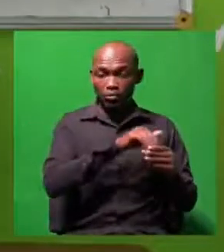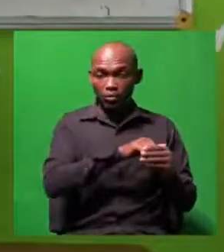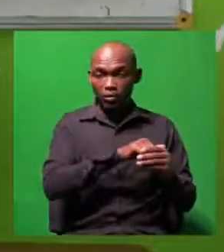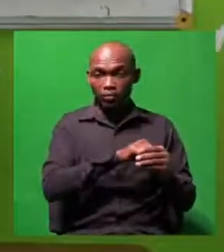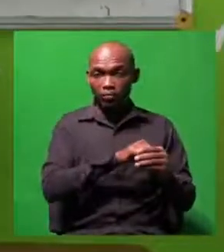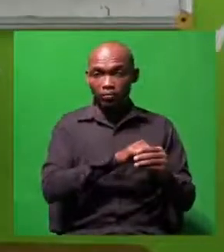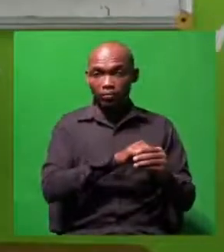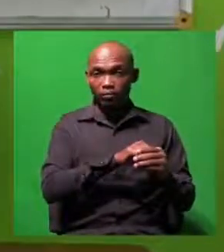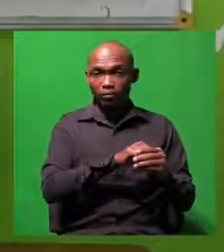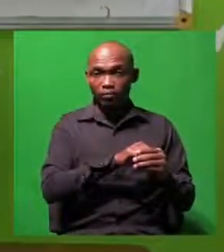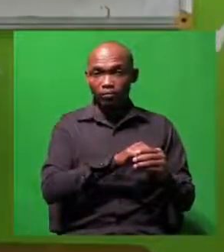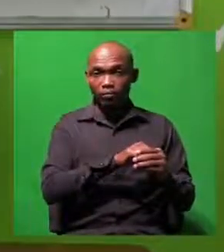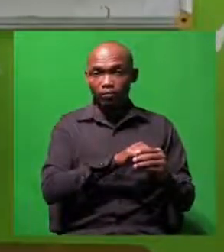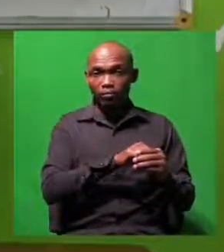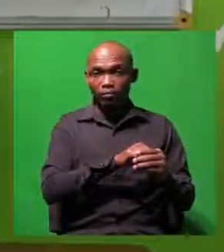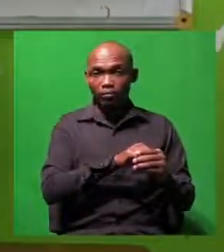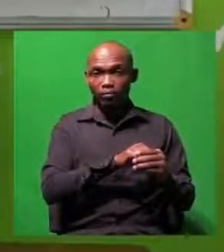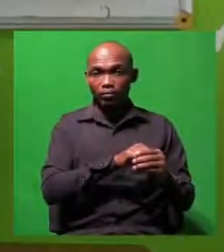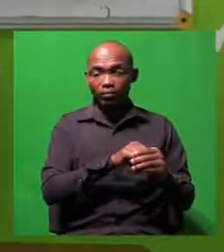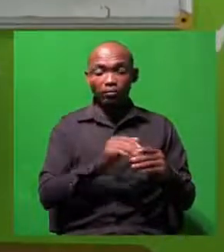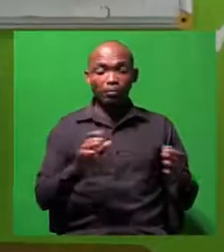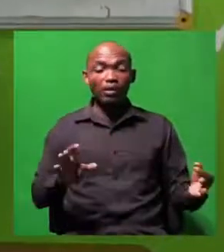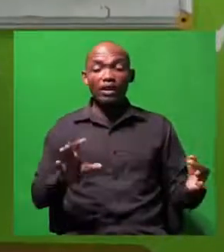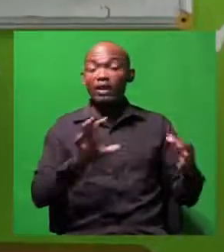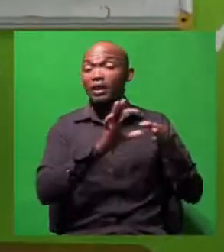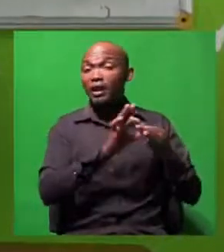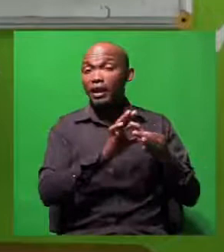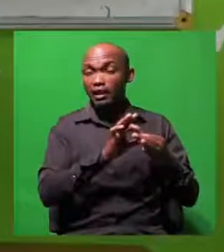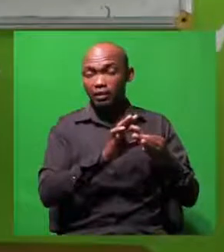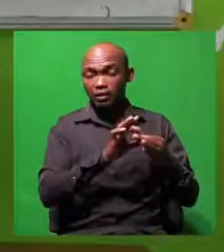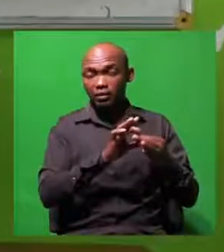All community members